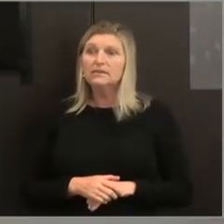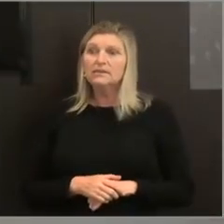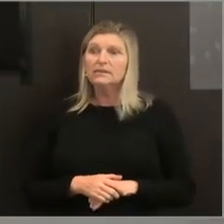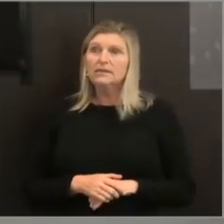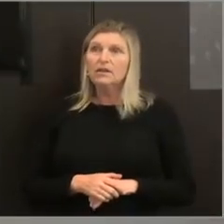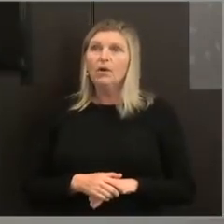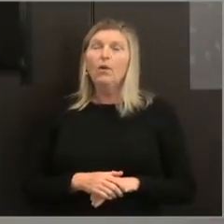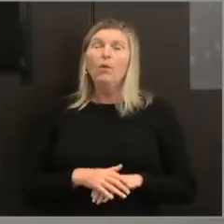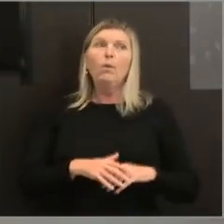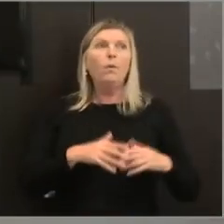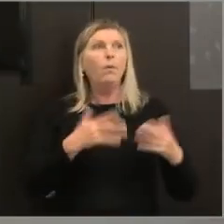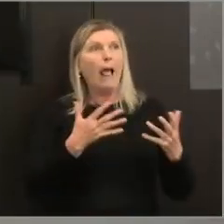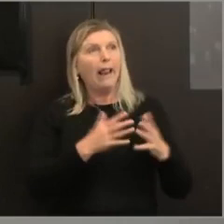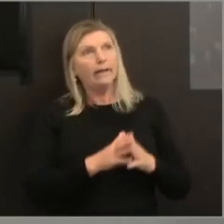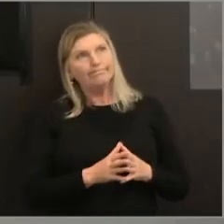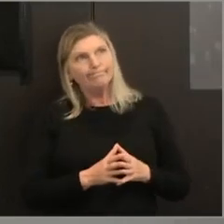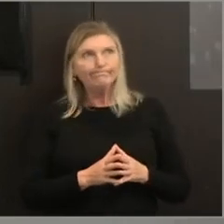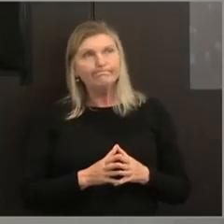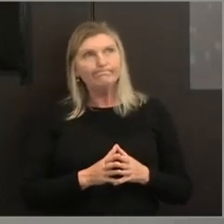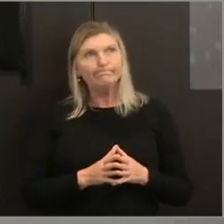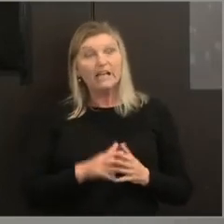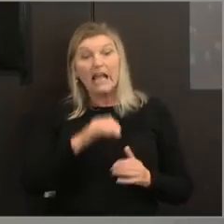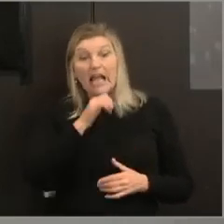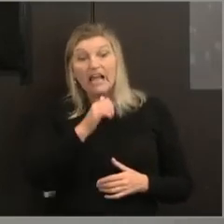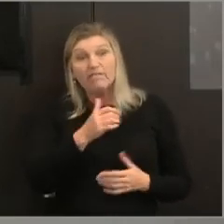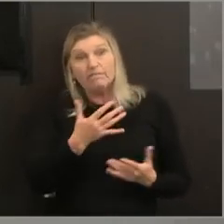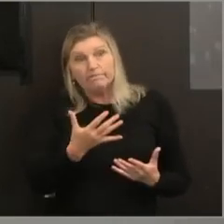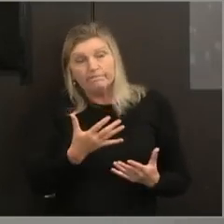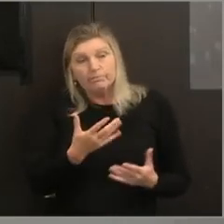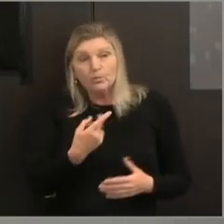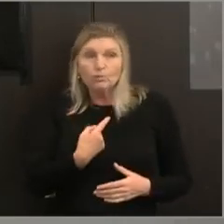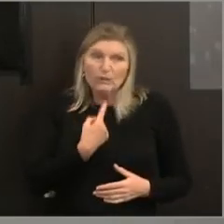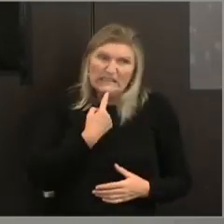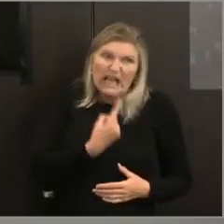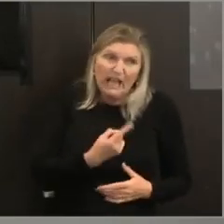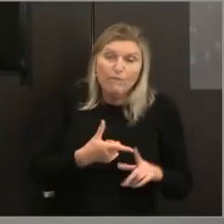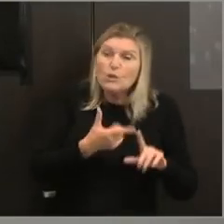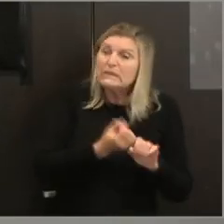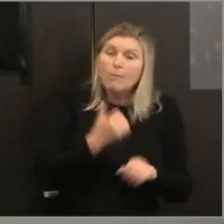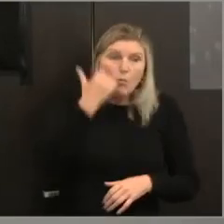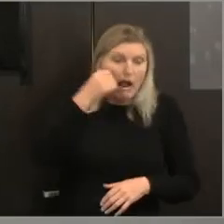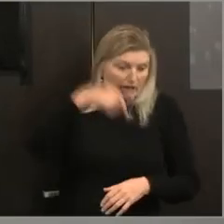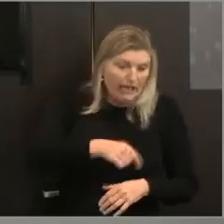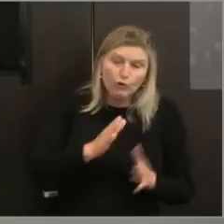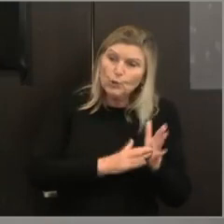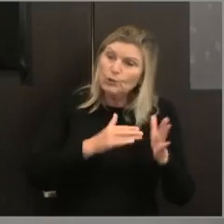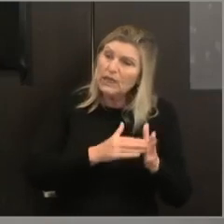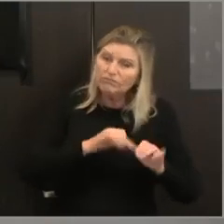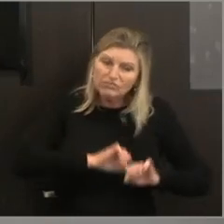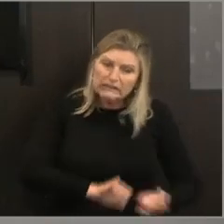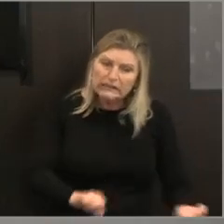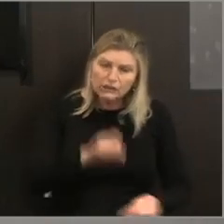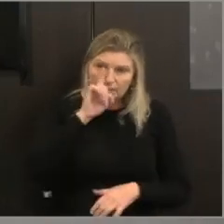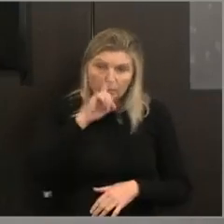Well, if we say that Indigenous peoples, say Māori people in this country, do not